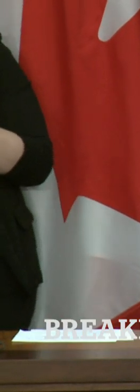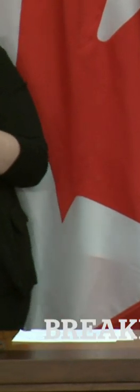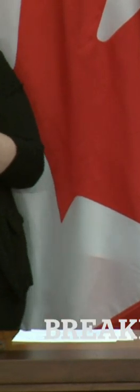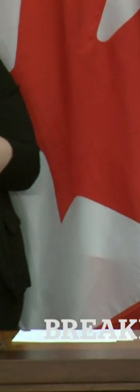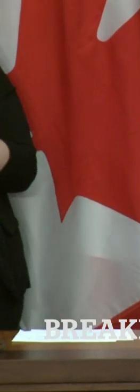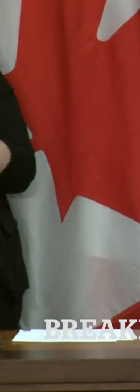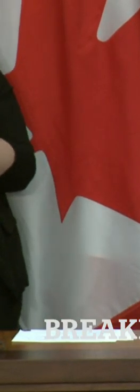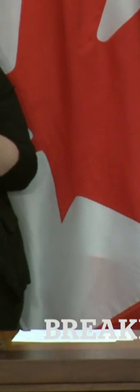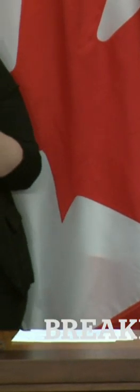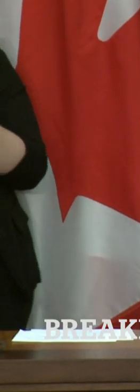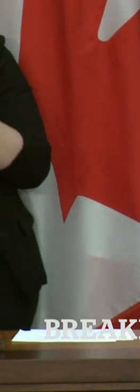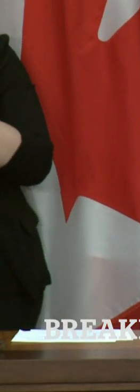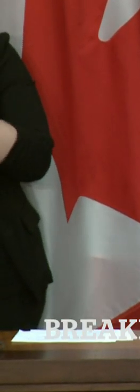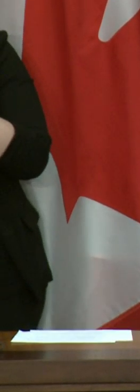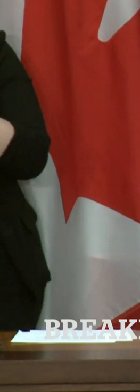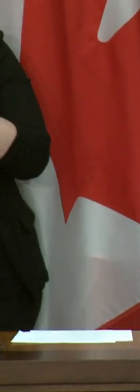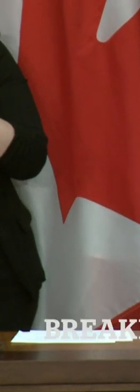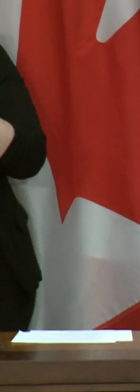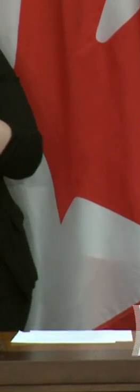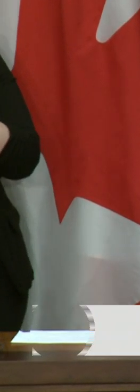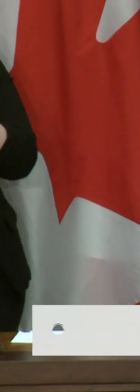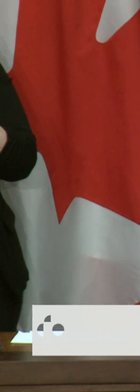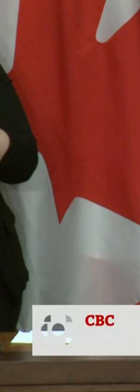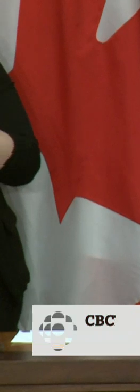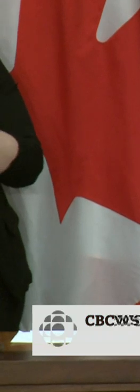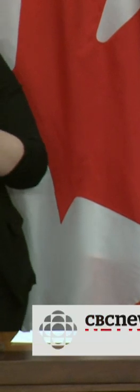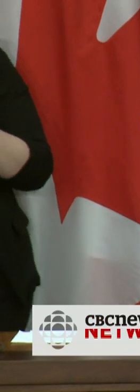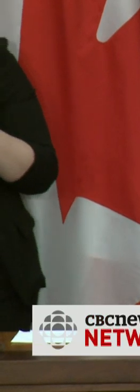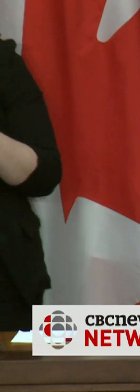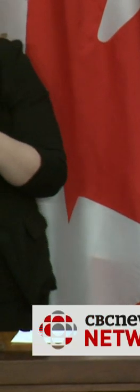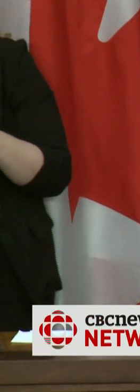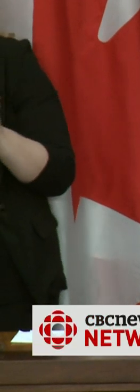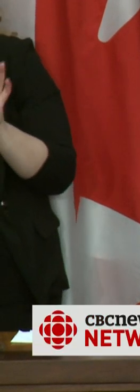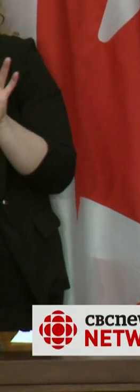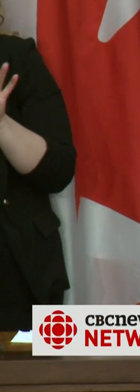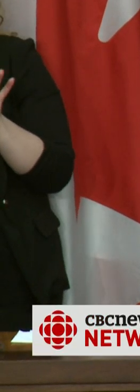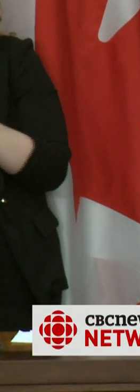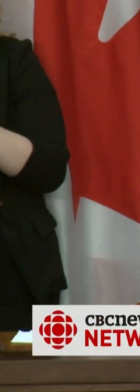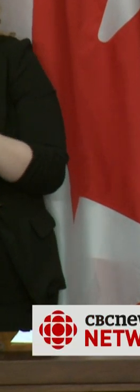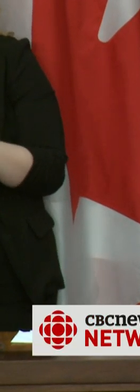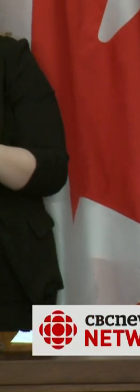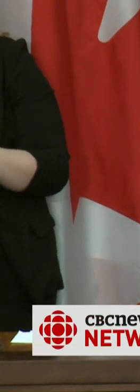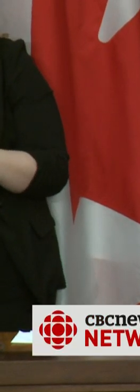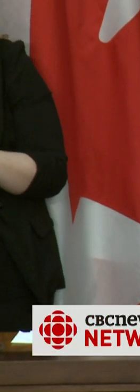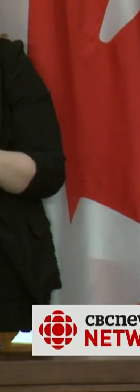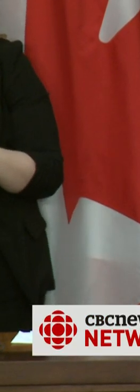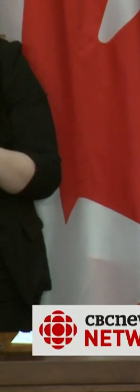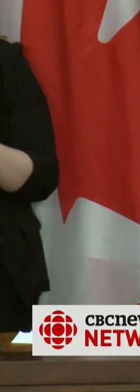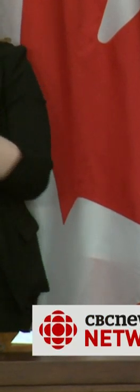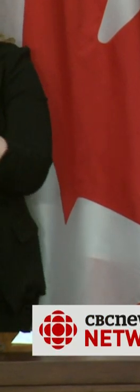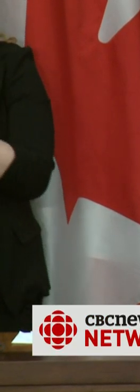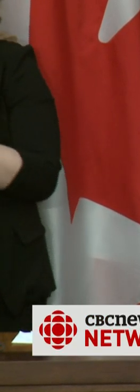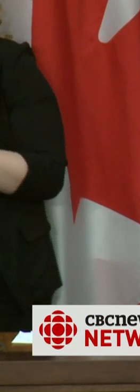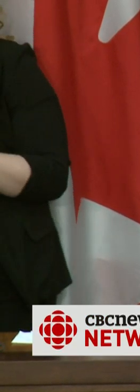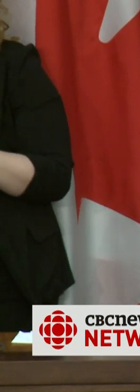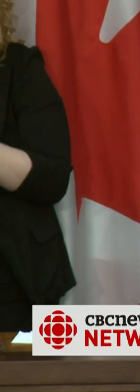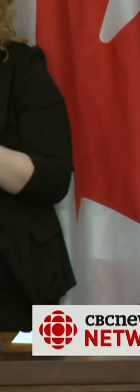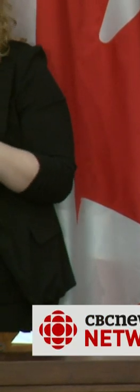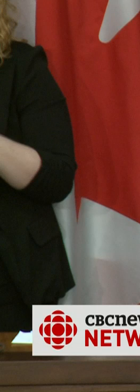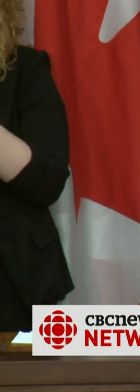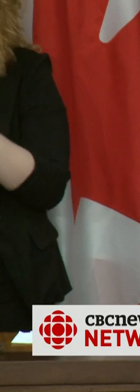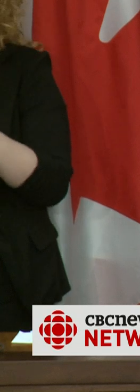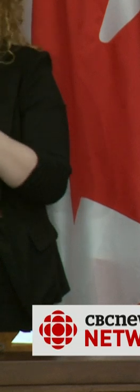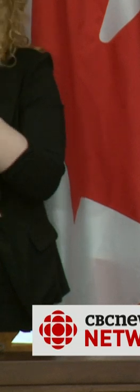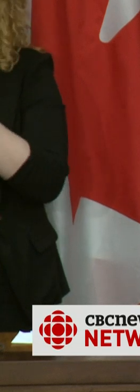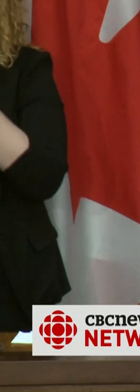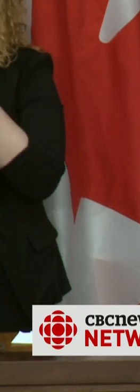full 3 weeks, we will. But please rest assured that we're working every single day to find